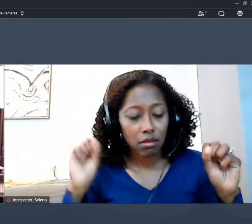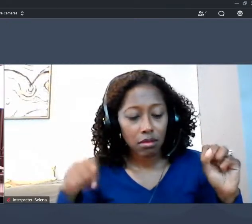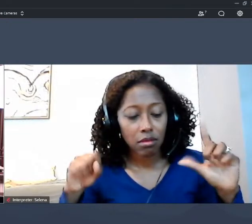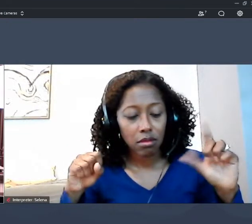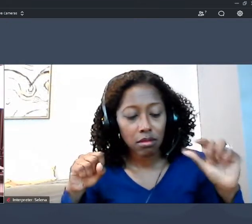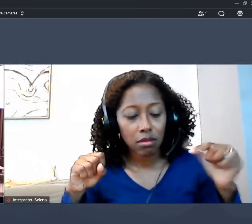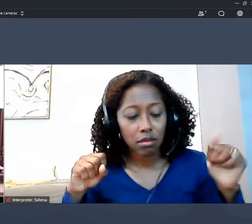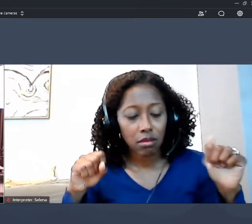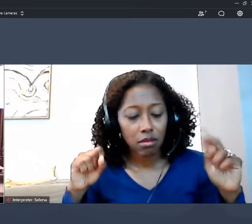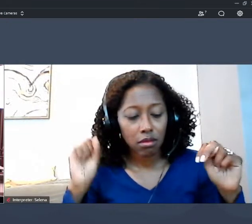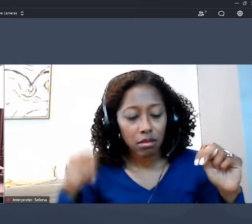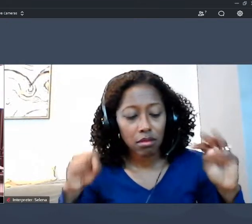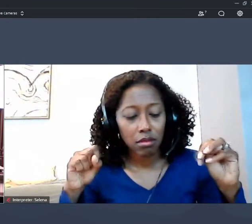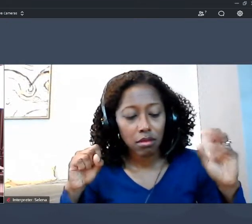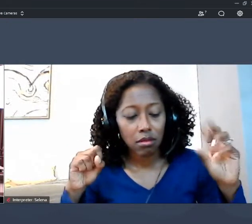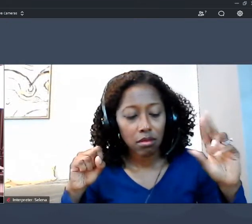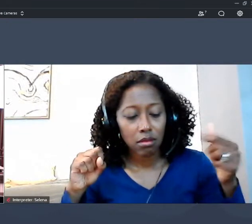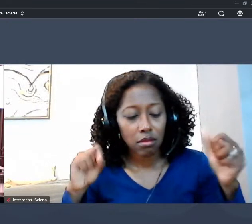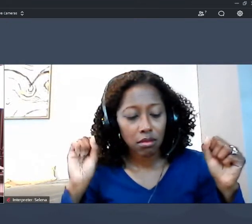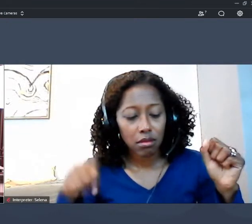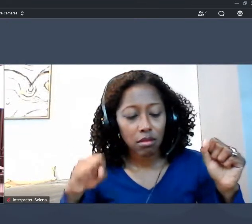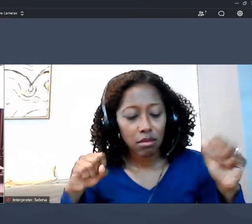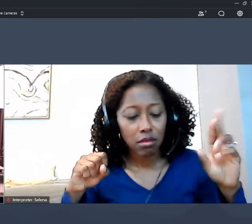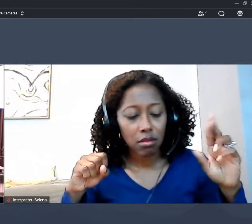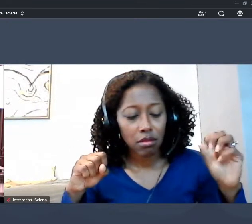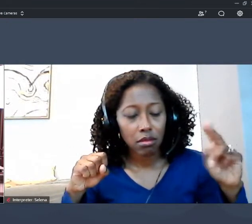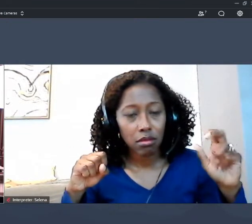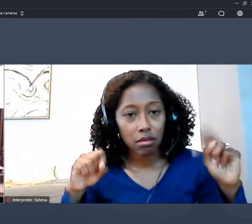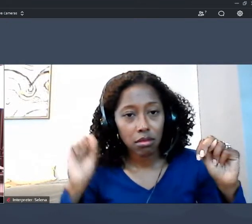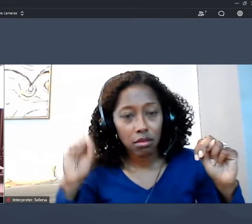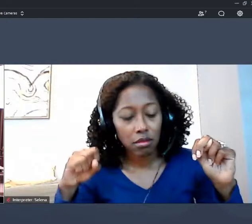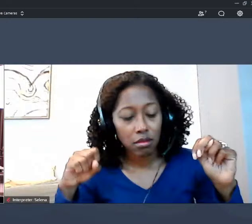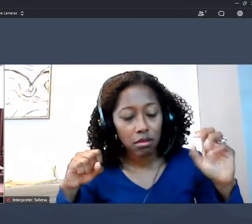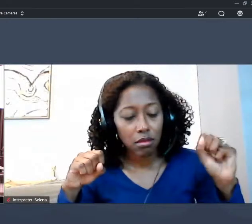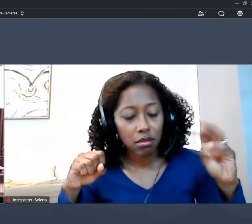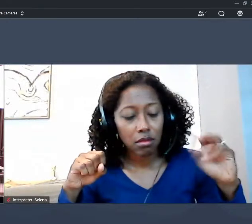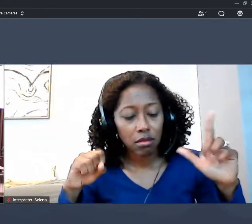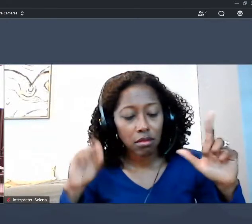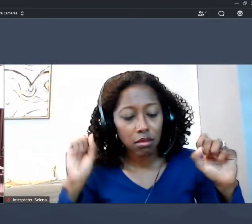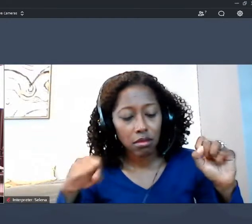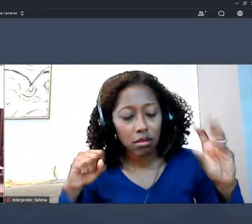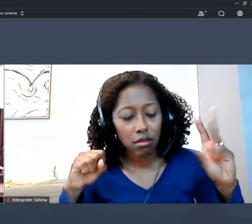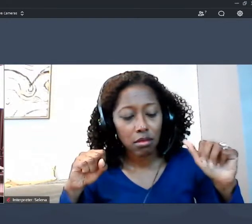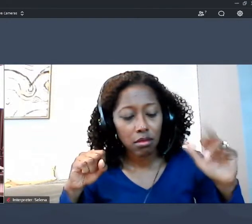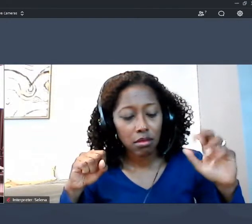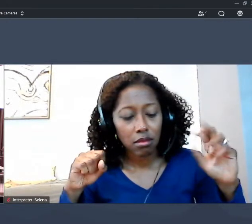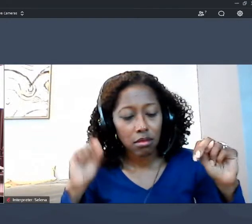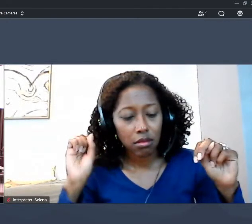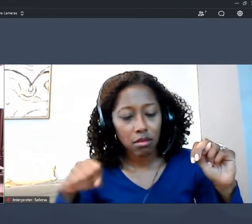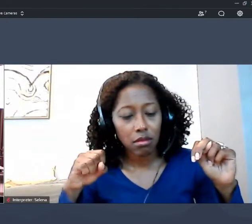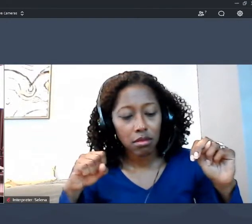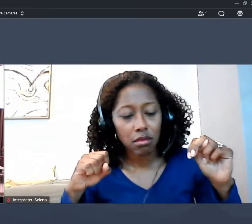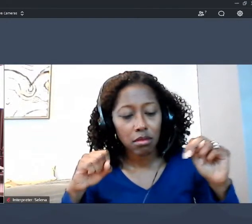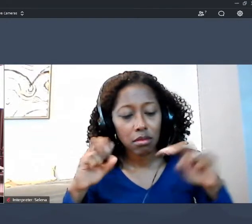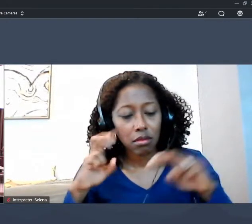yes. Morgan, yes. Robinson, yes. Smiley, yes. Warren, yes. Chairman Colette, yes.